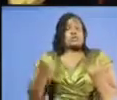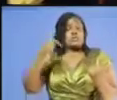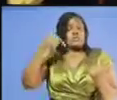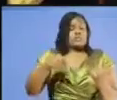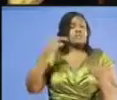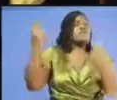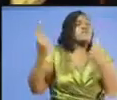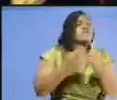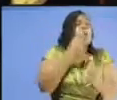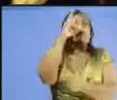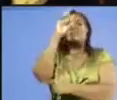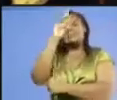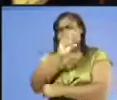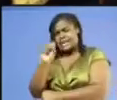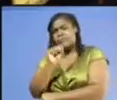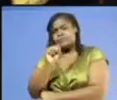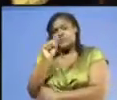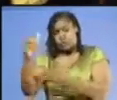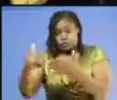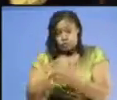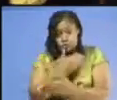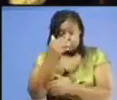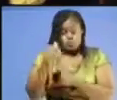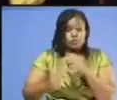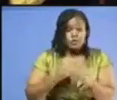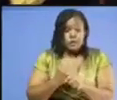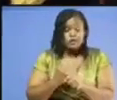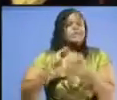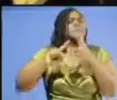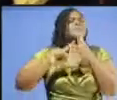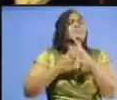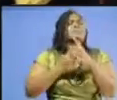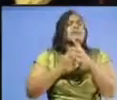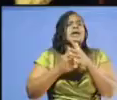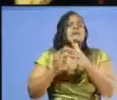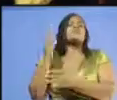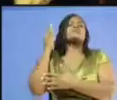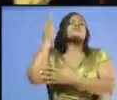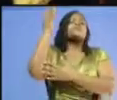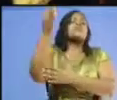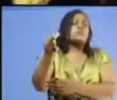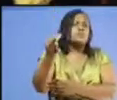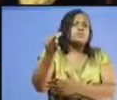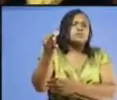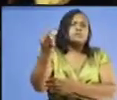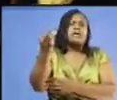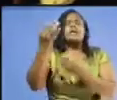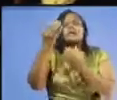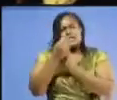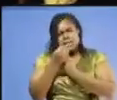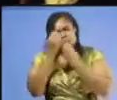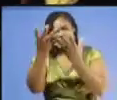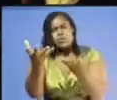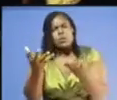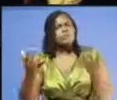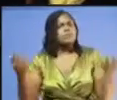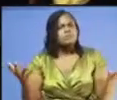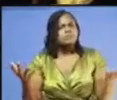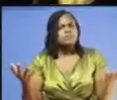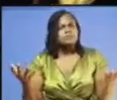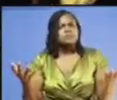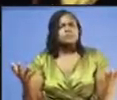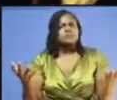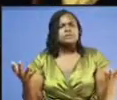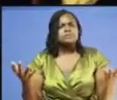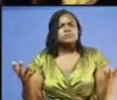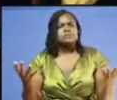year, the beginning of the rest of your life, I've come to tell you, in the